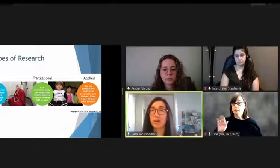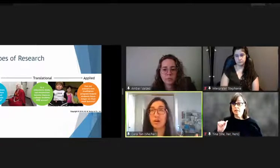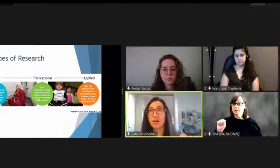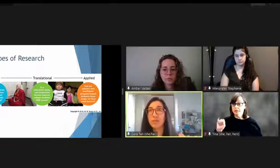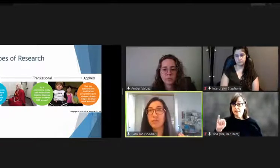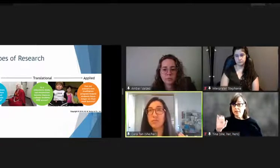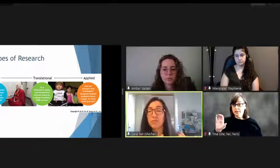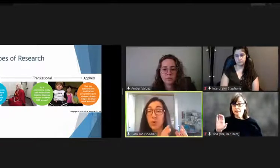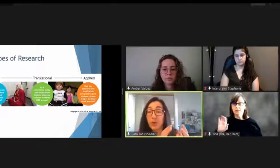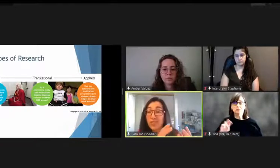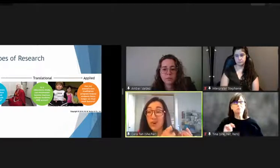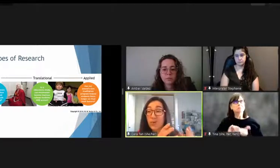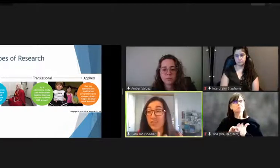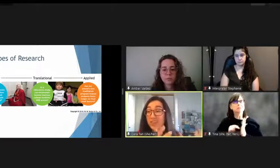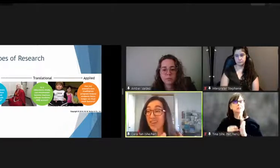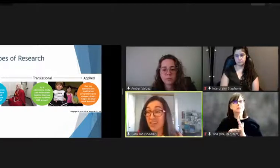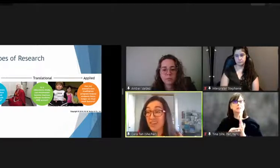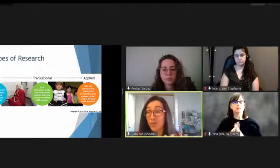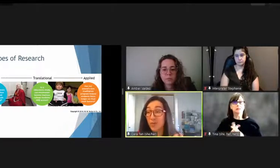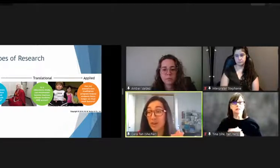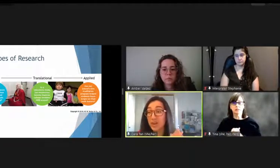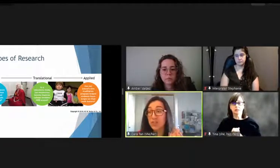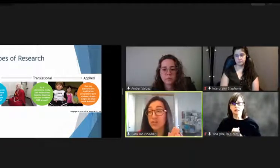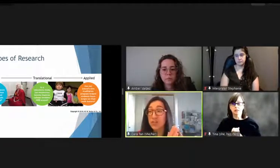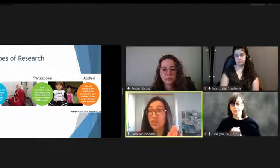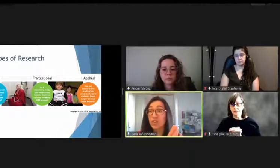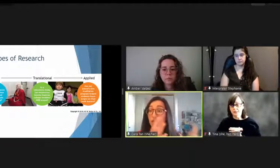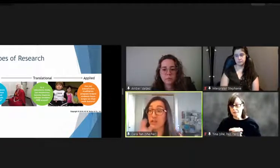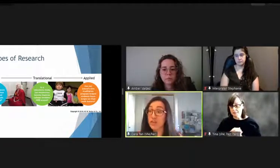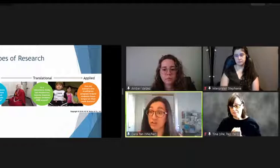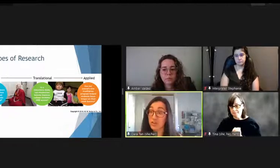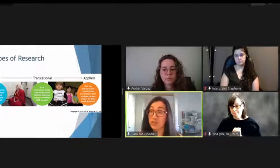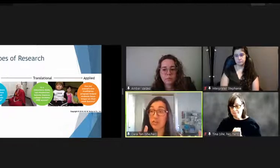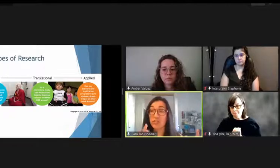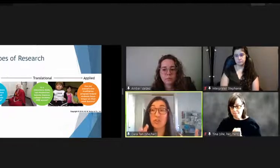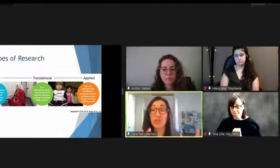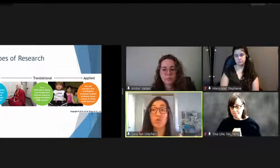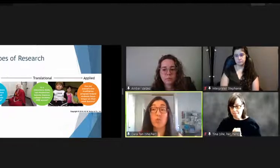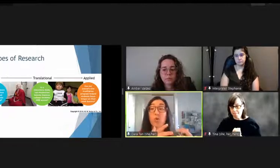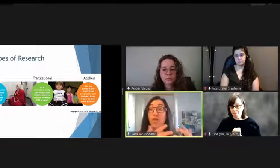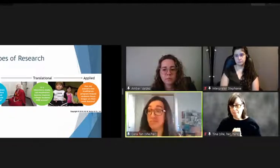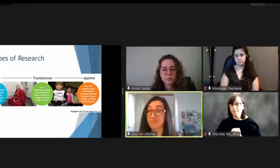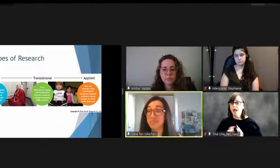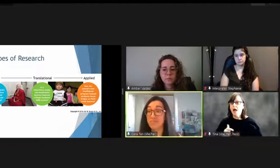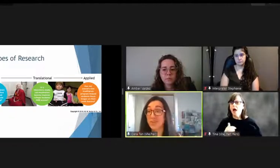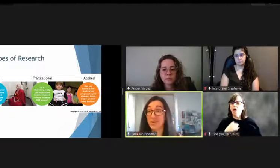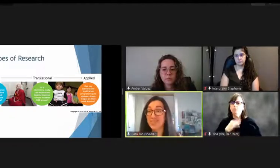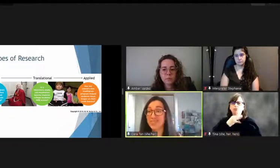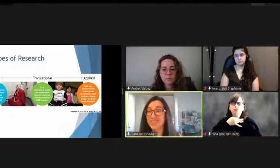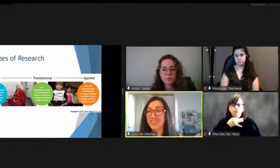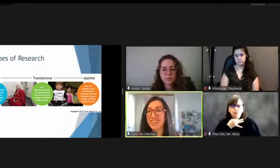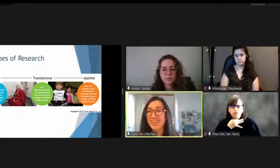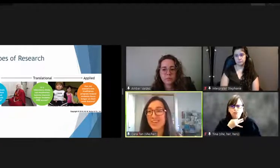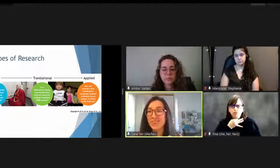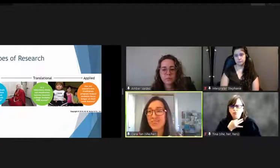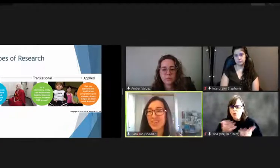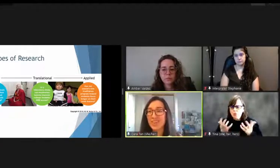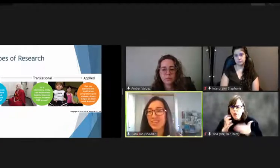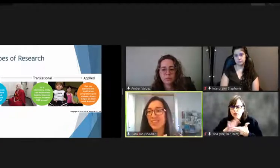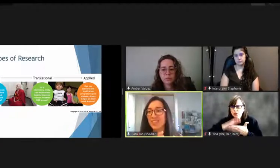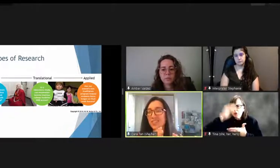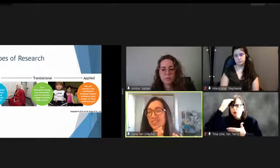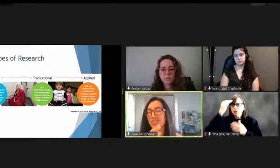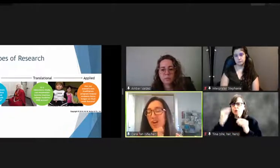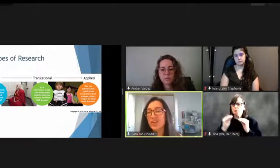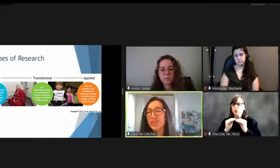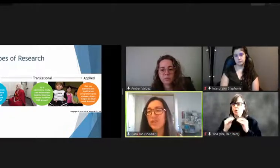something for its own sake. We're interested in knowledge just to learn more, right?